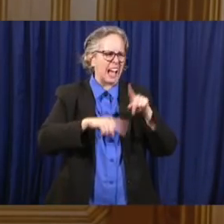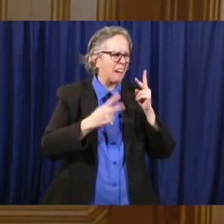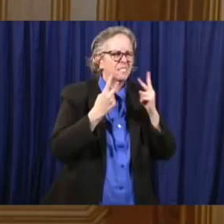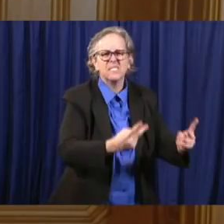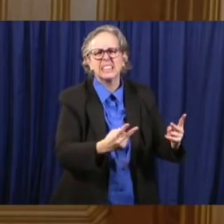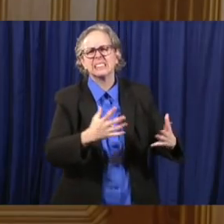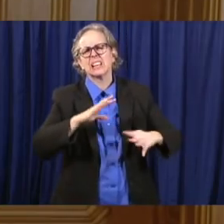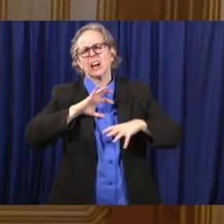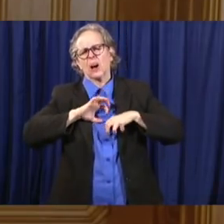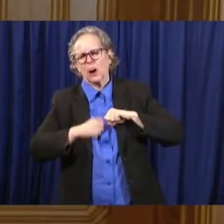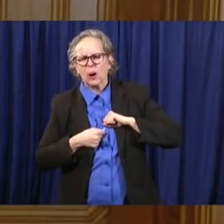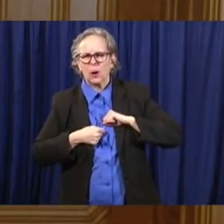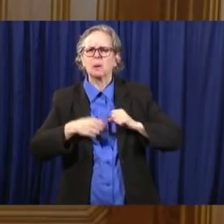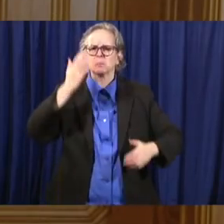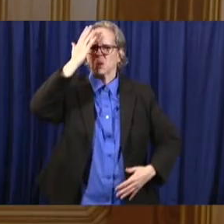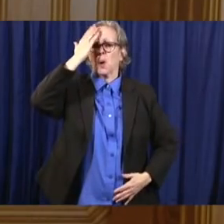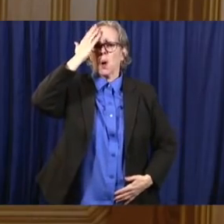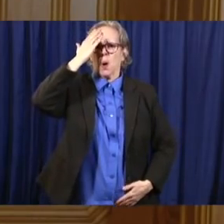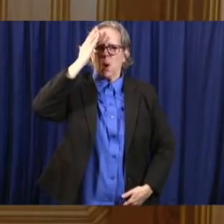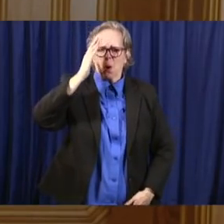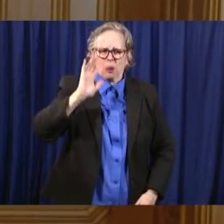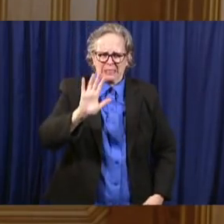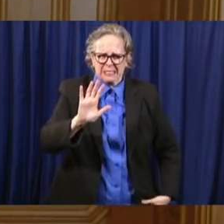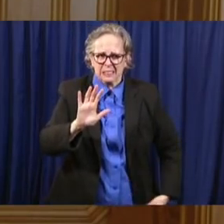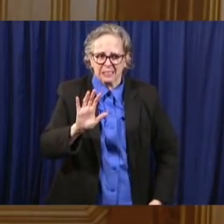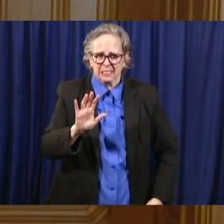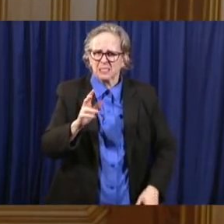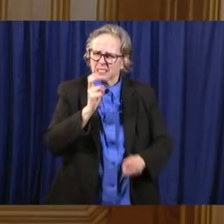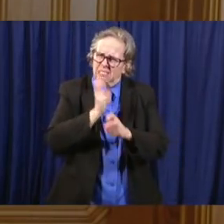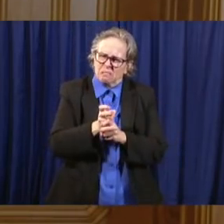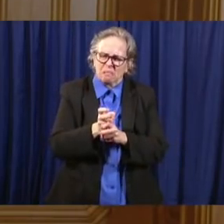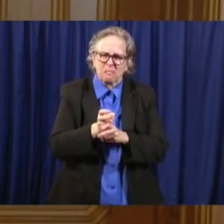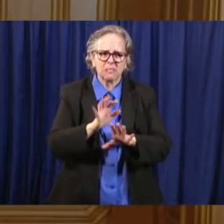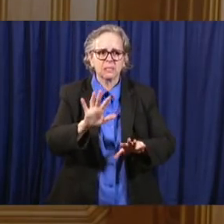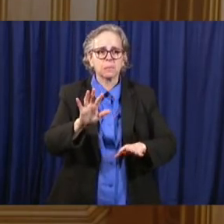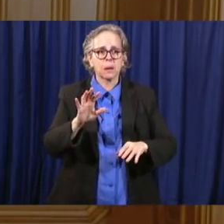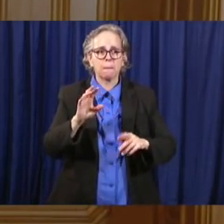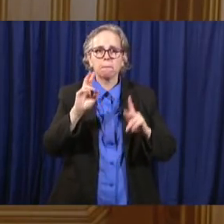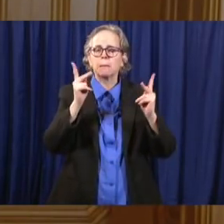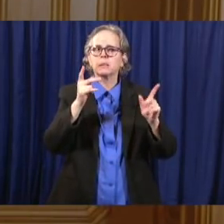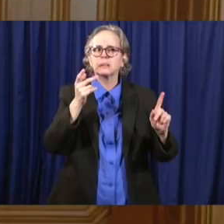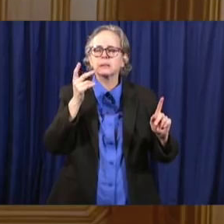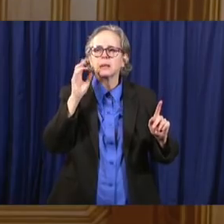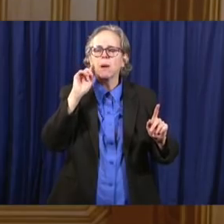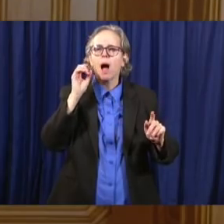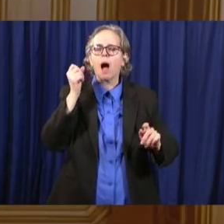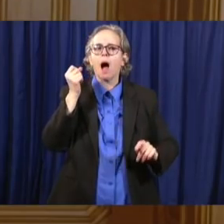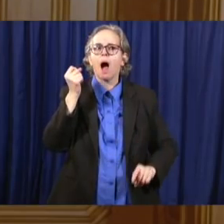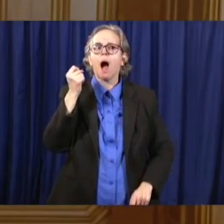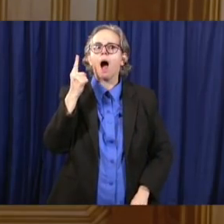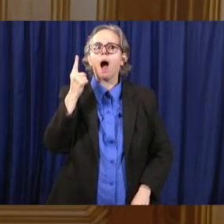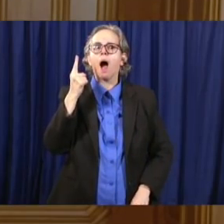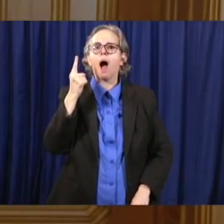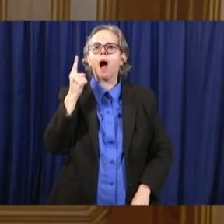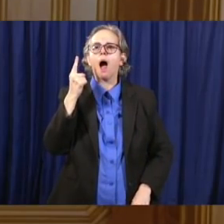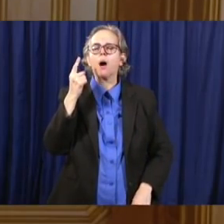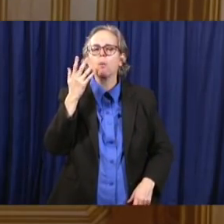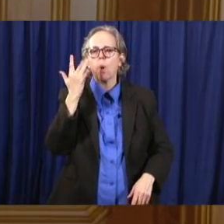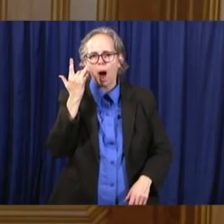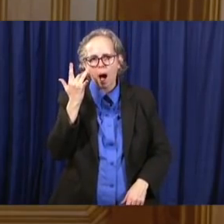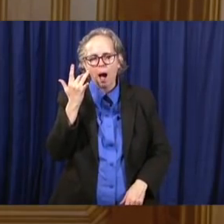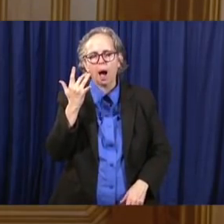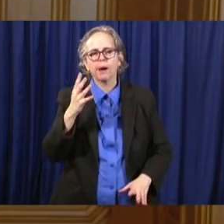it's been tough for us, but we know it is the right thing to do. So we did that very